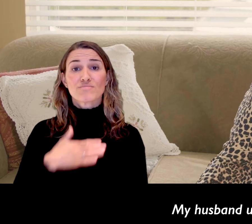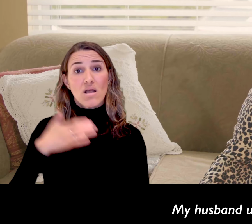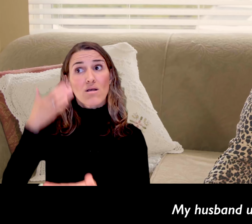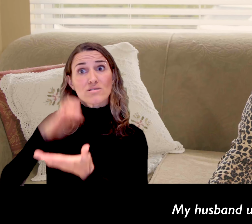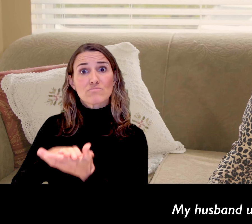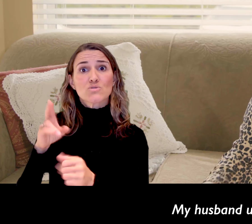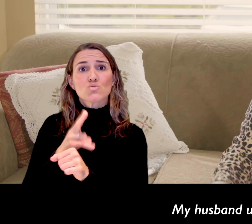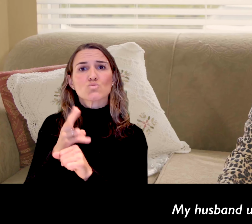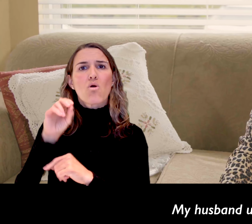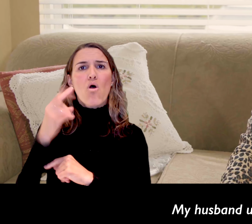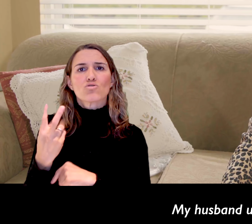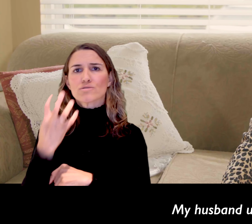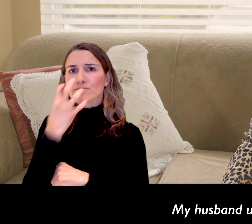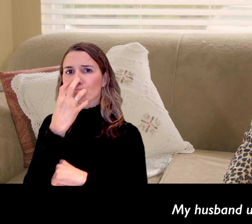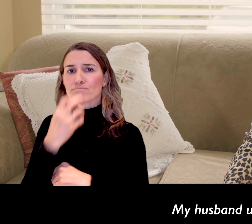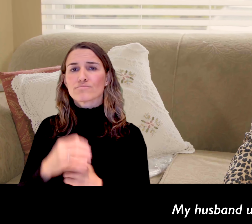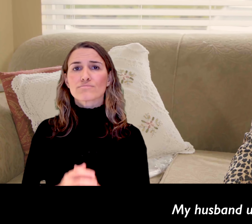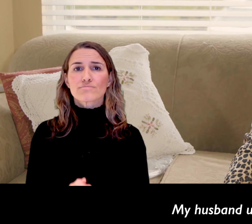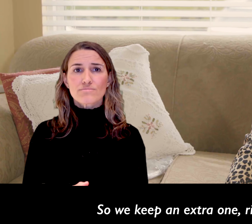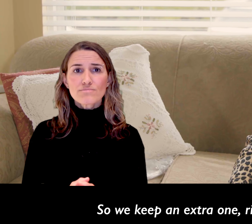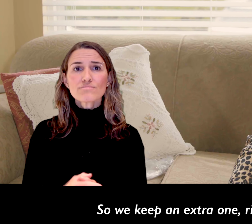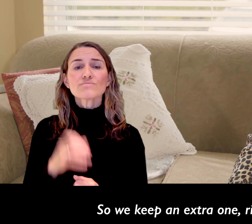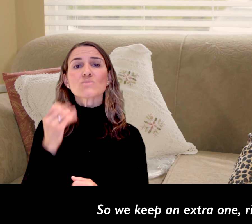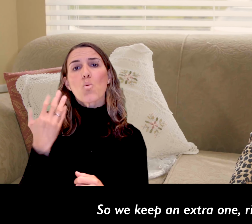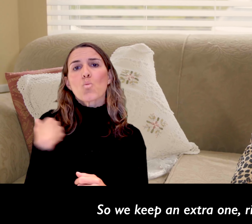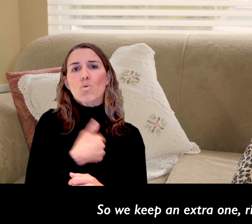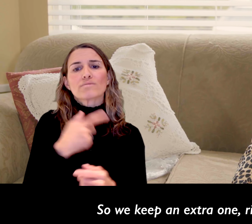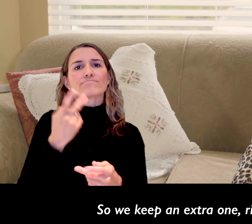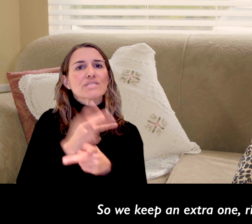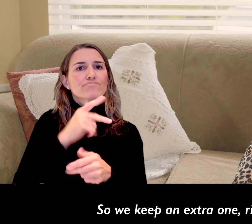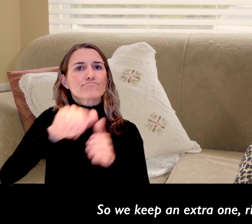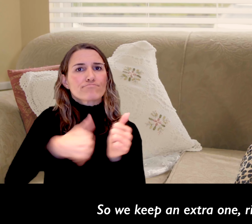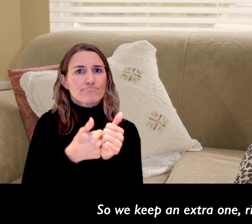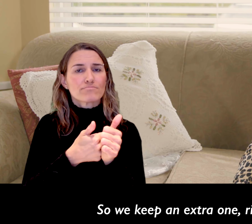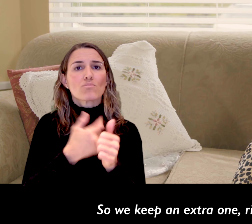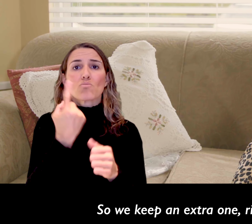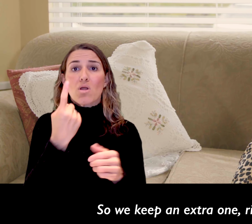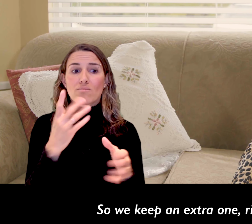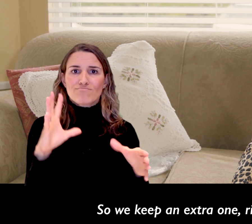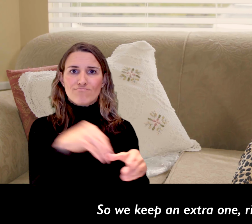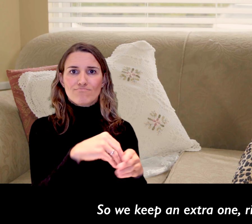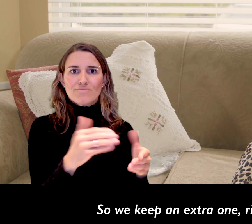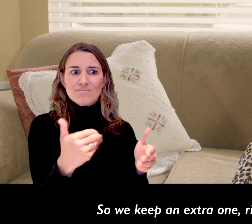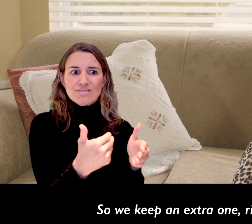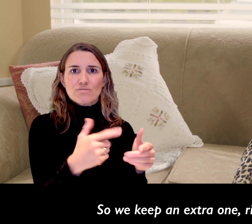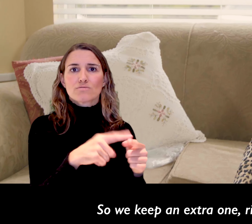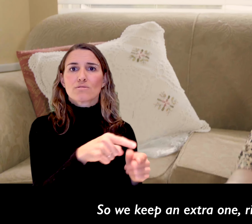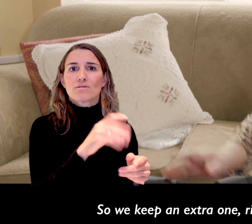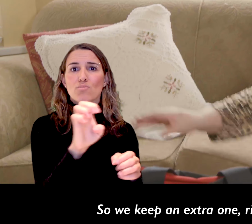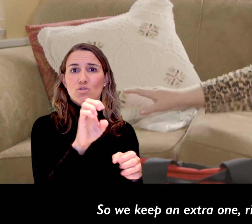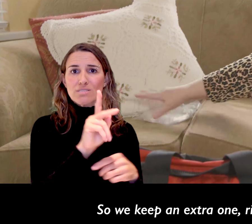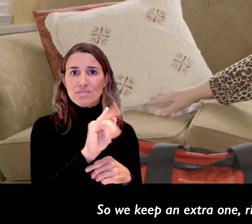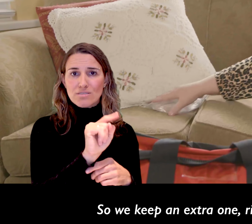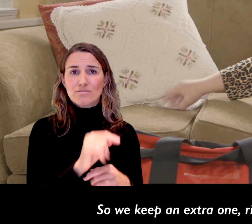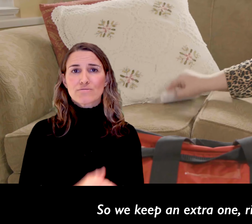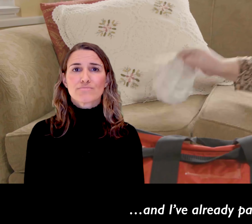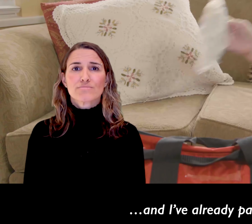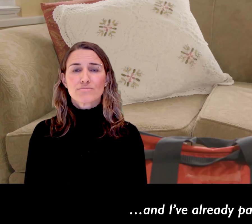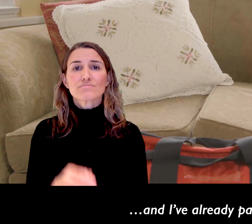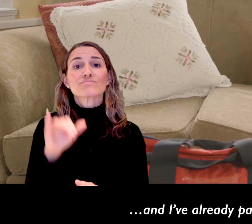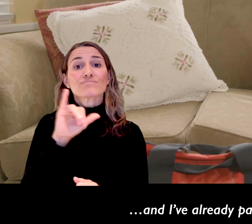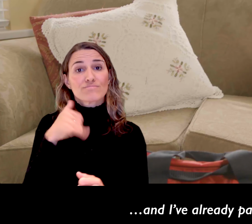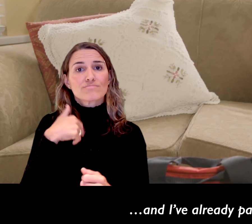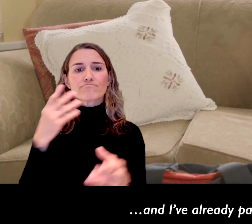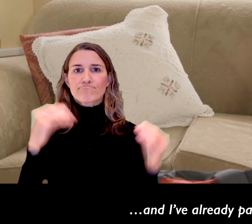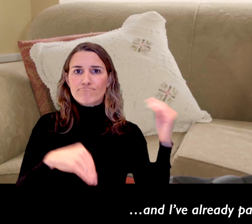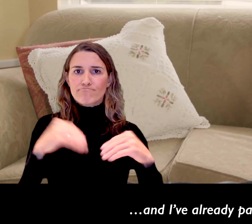My husband uses an oxygen tank, so we have an extra one right next to our emergency kit. And